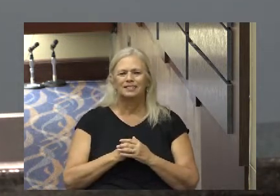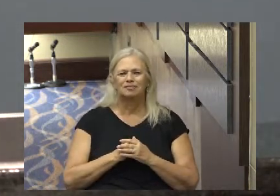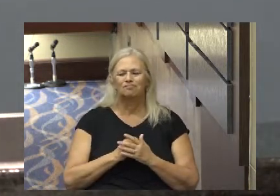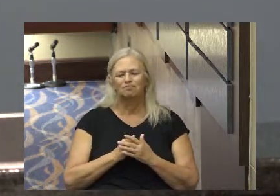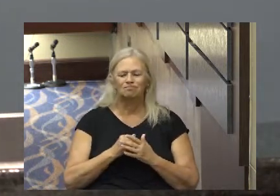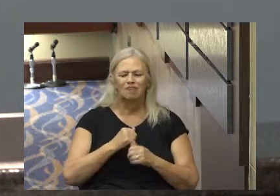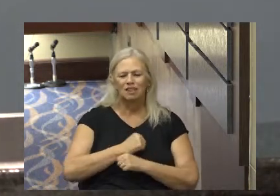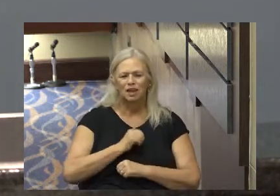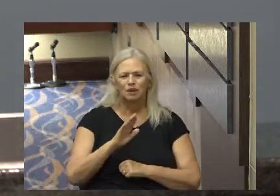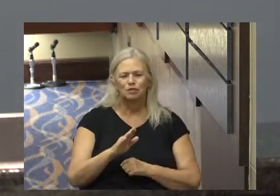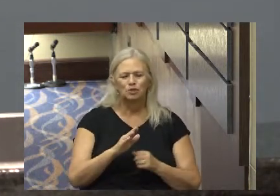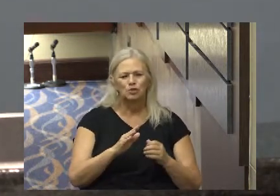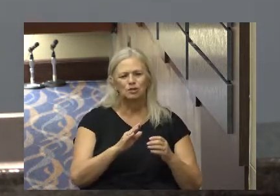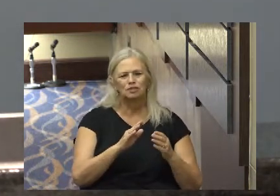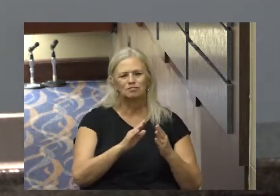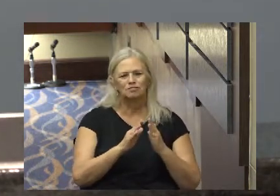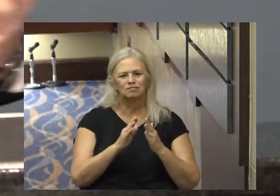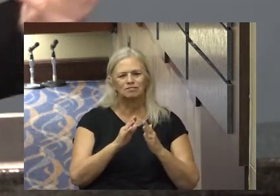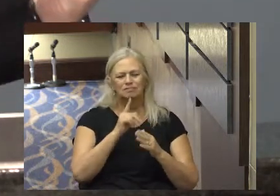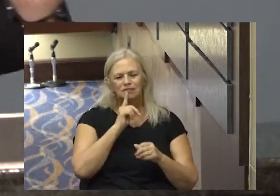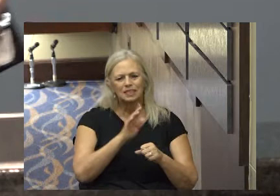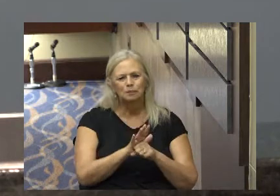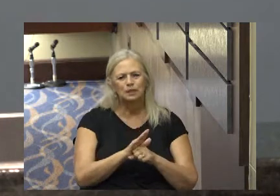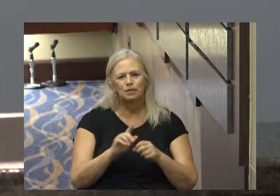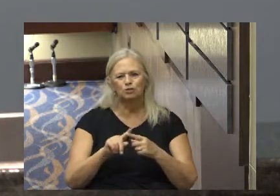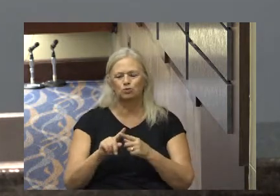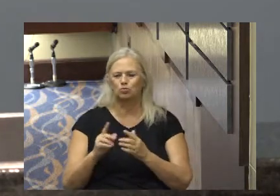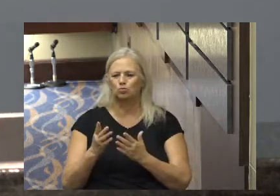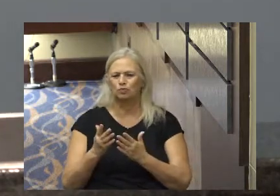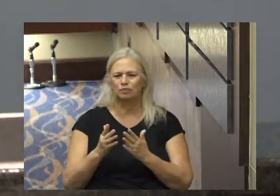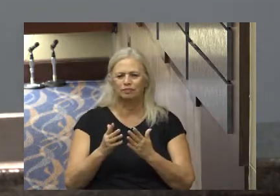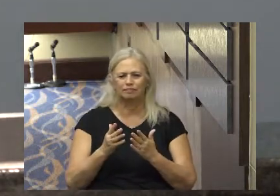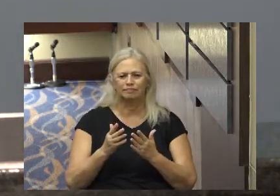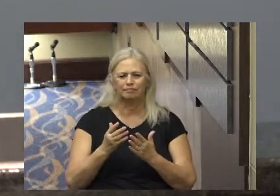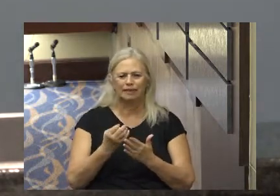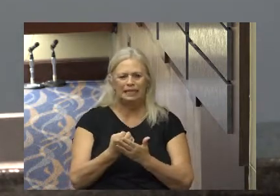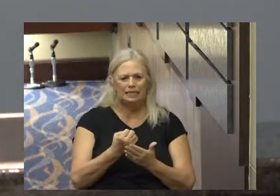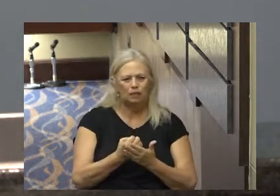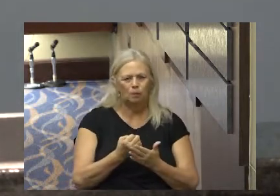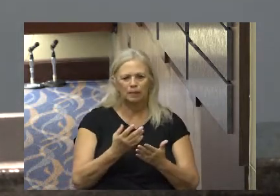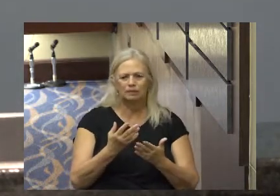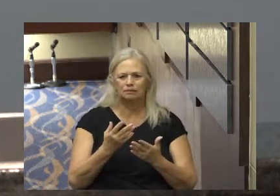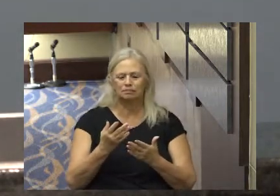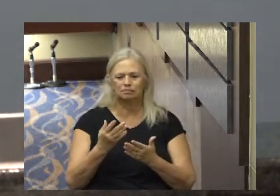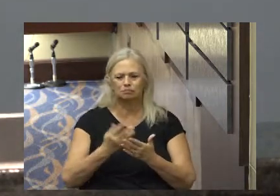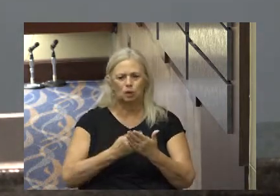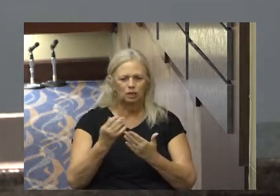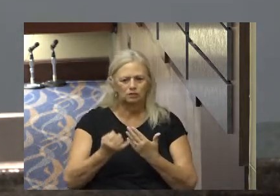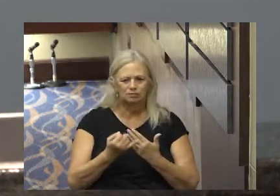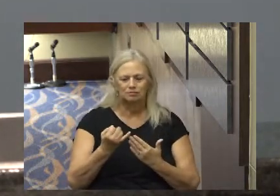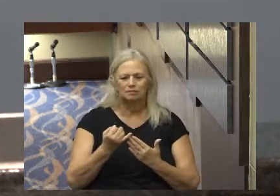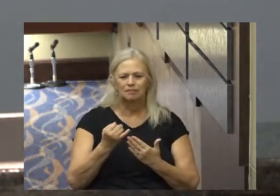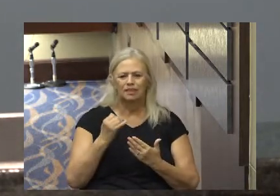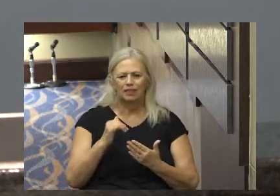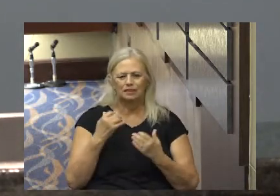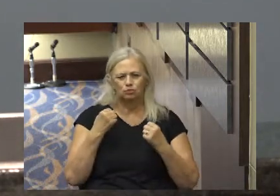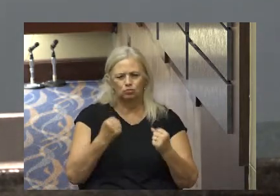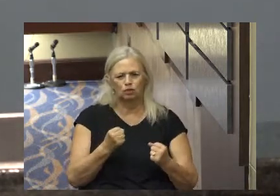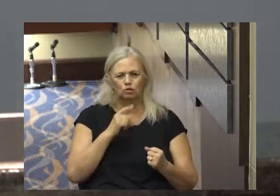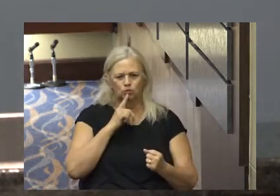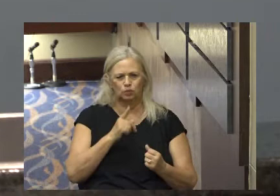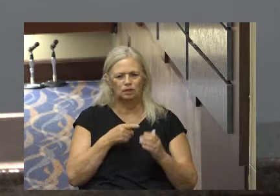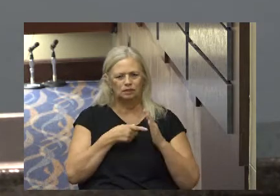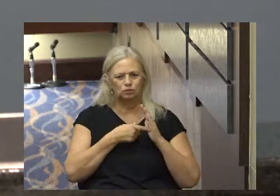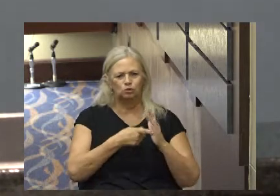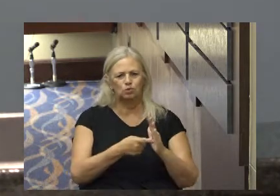commitment to economic development. And that's kind of your background, and that's kind of where you cut your teeth, and that strength really shows through in what